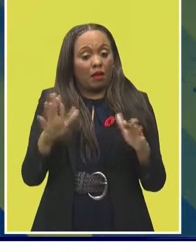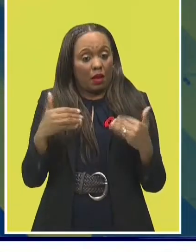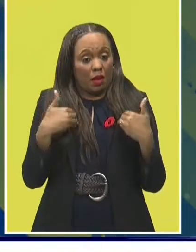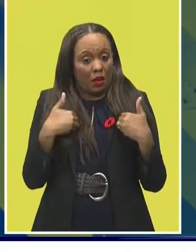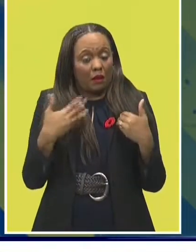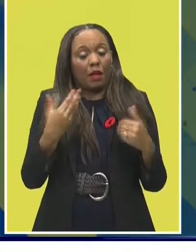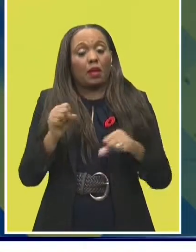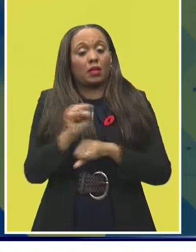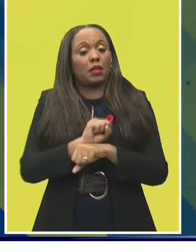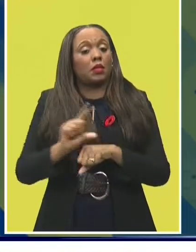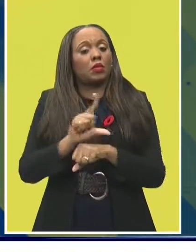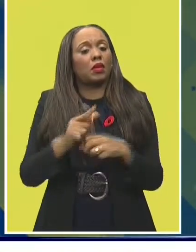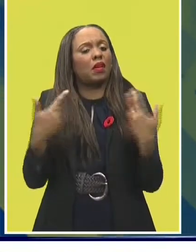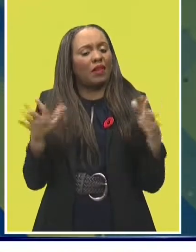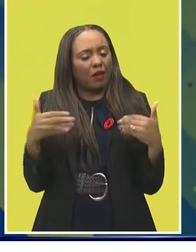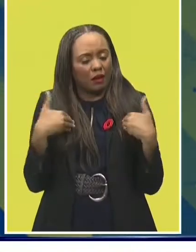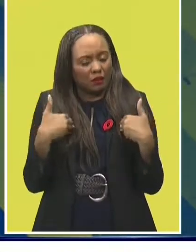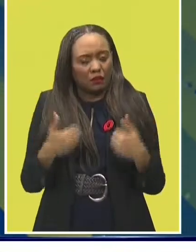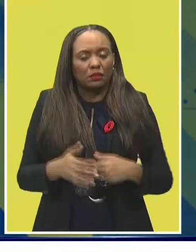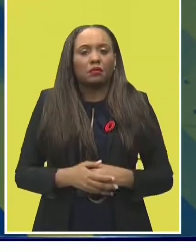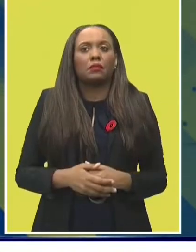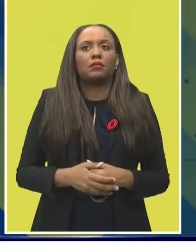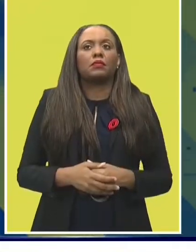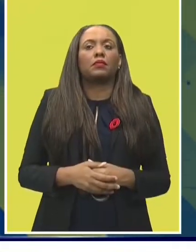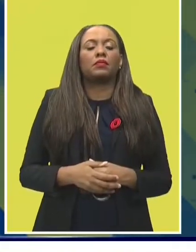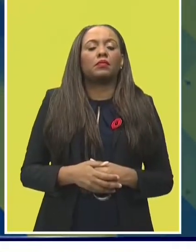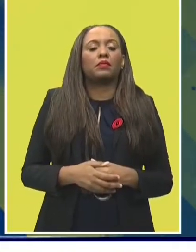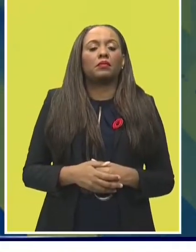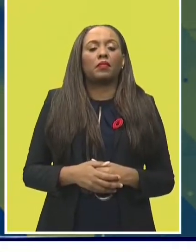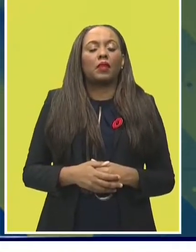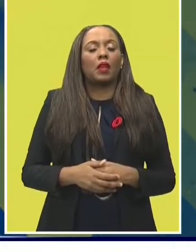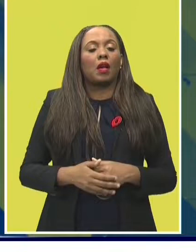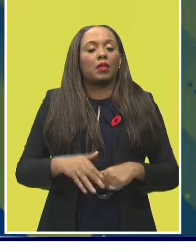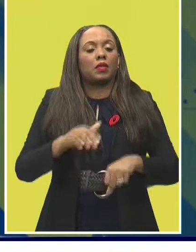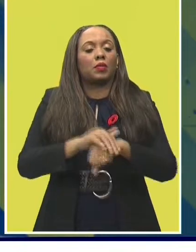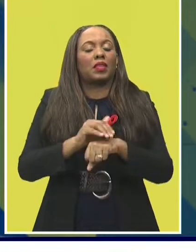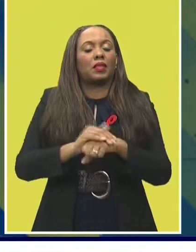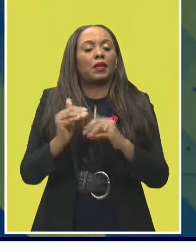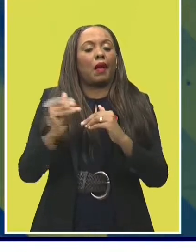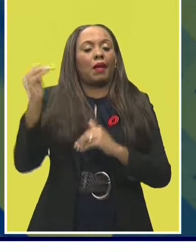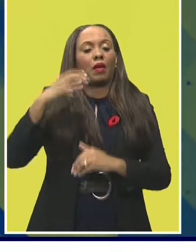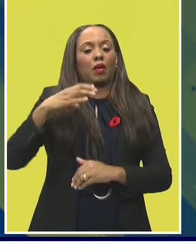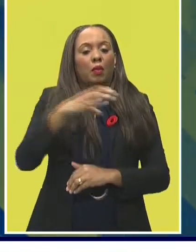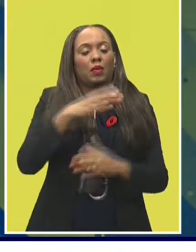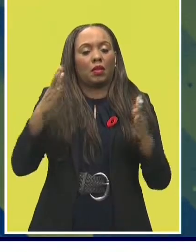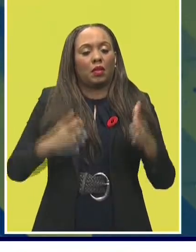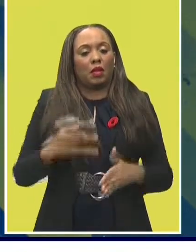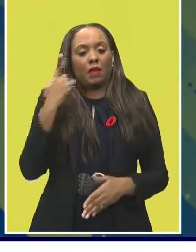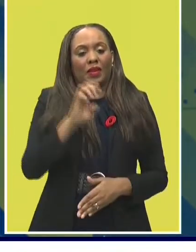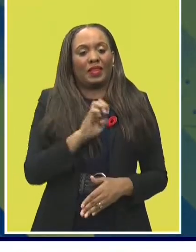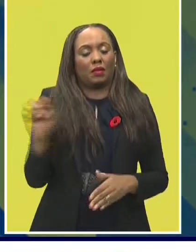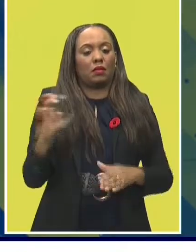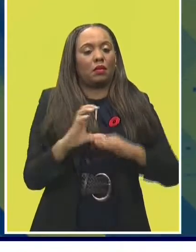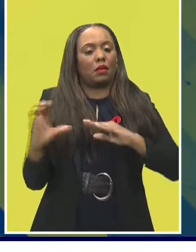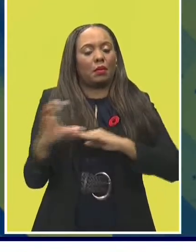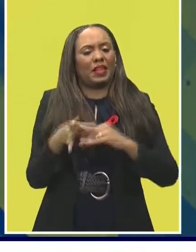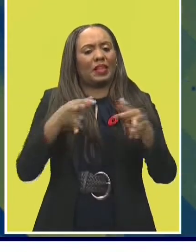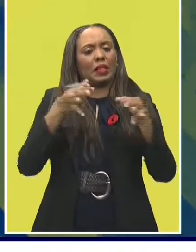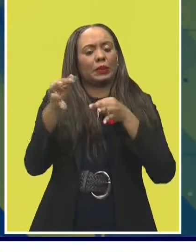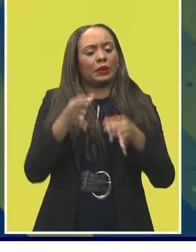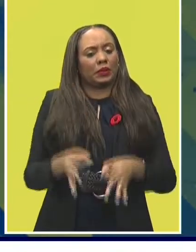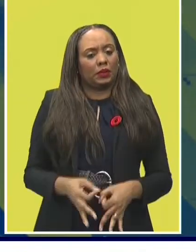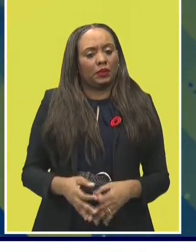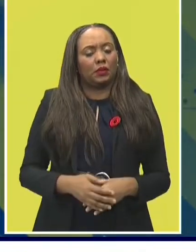Lucia. Speaking during the reception at her official residence, British High Commissioner to Barbados and the Eastern Caribbean Janet Douglas explained